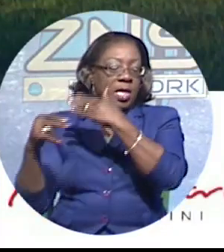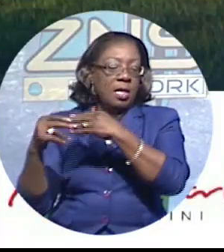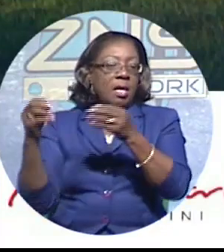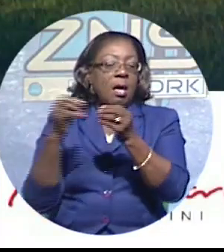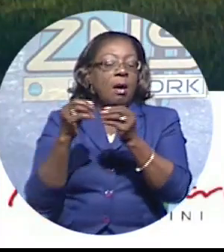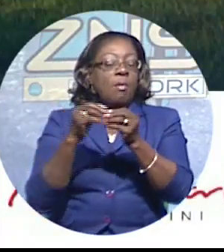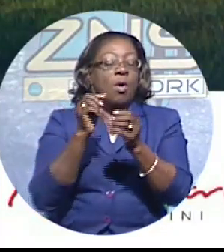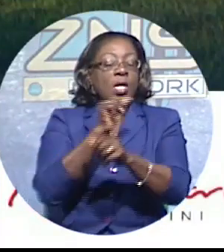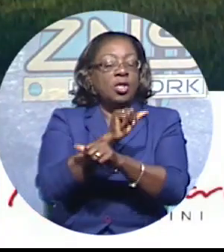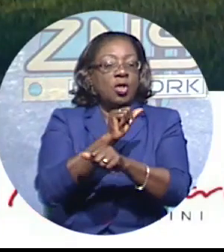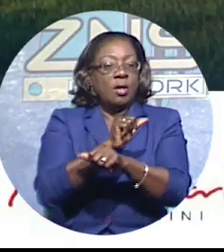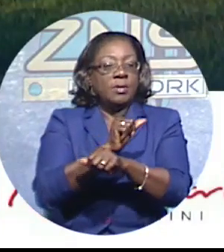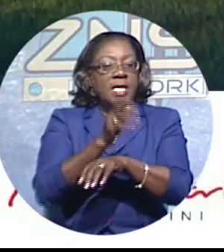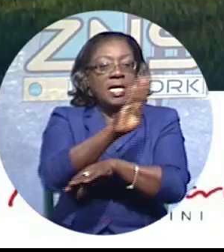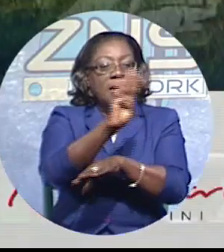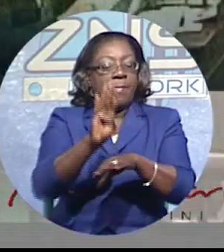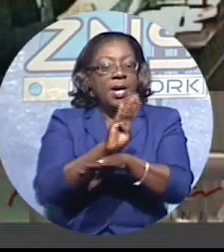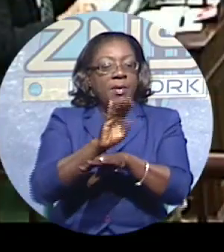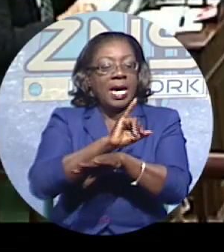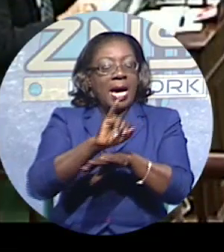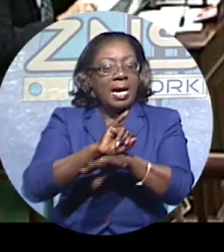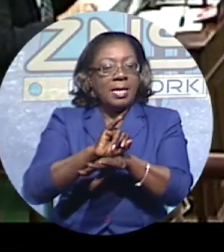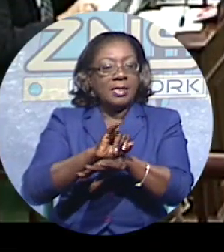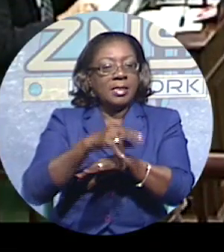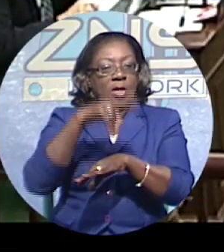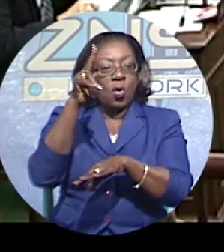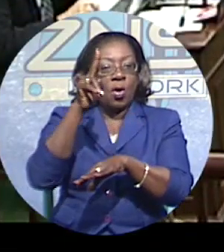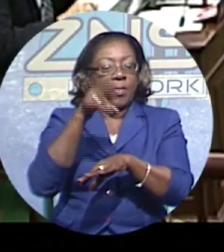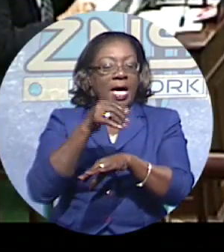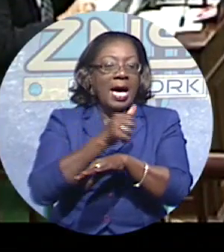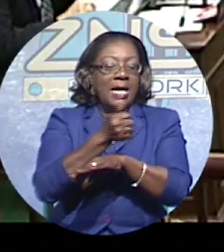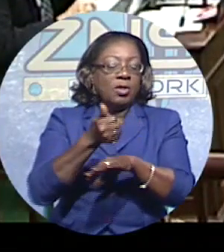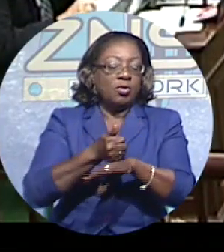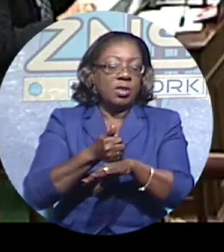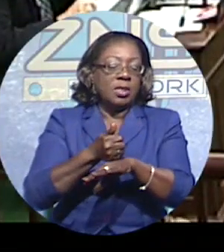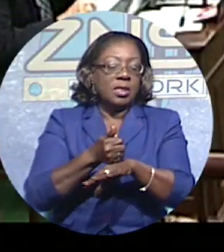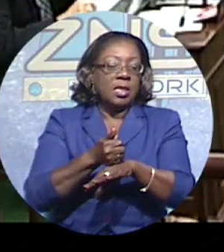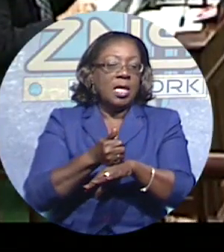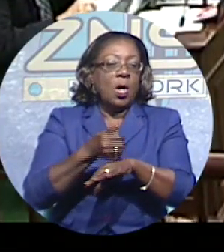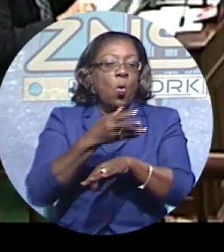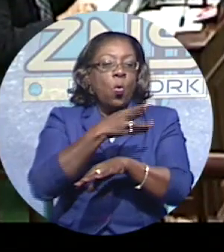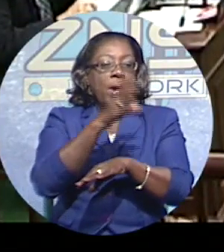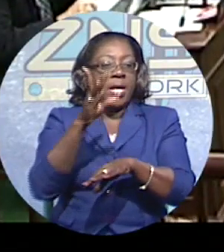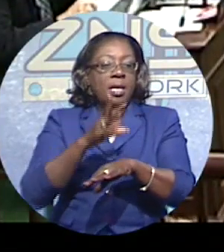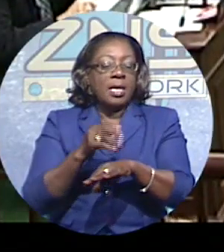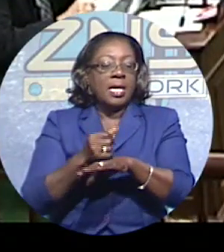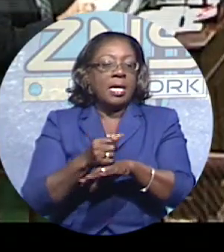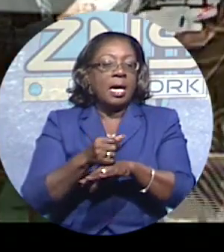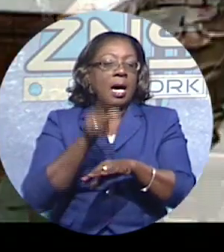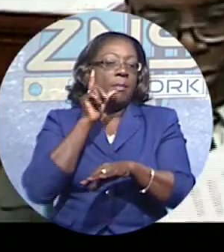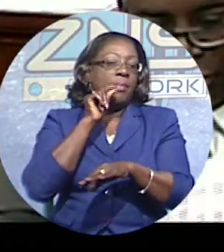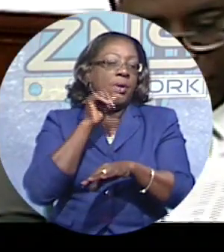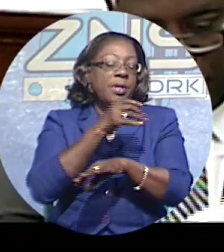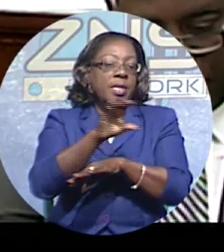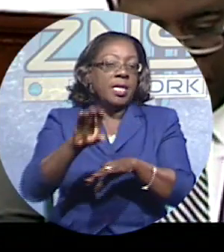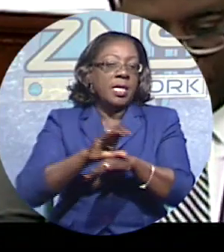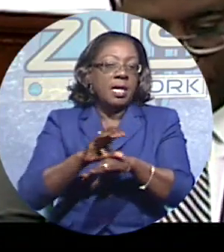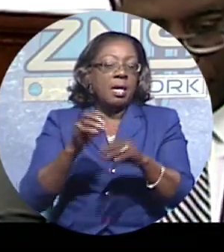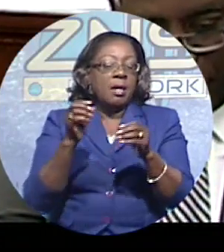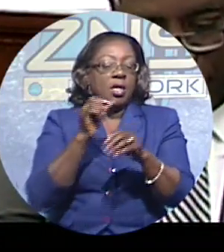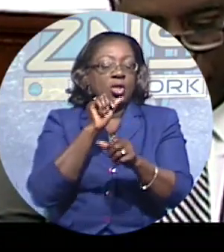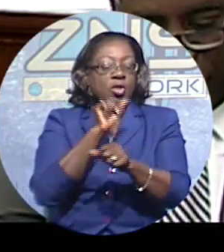goes for developments in the Berry Islands, North Andros, Bird Key and Whale Key, Exuma and San Salvador. Club